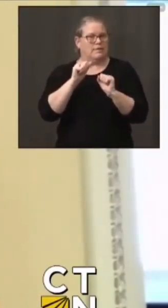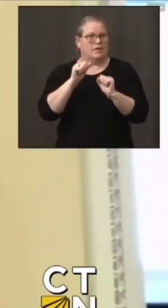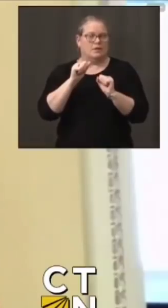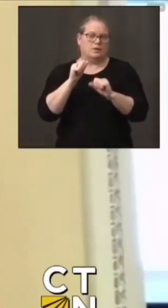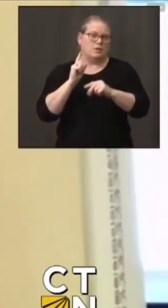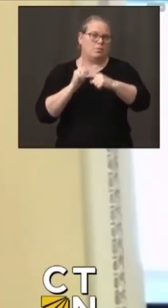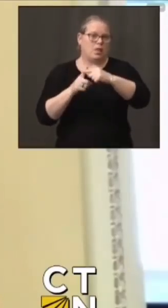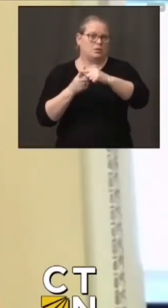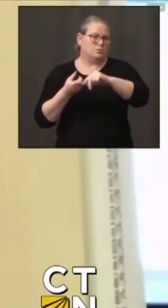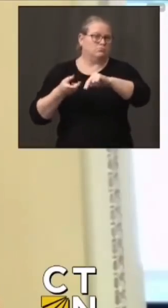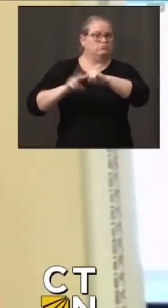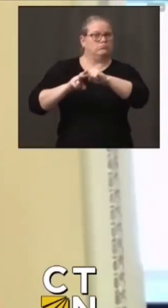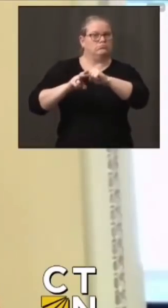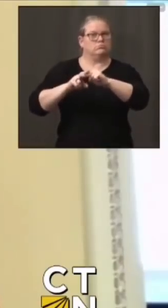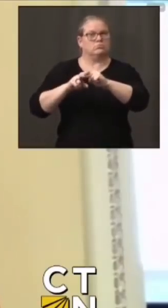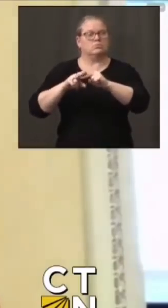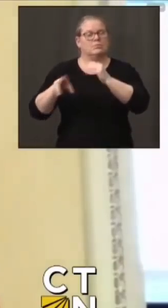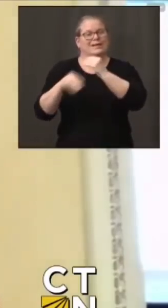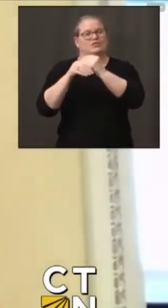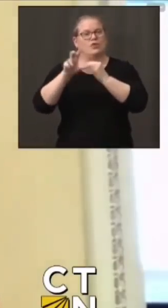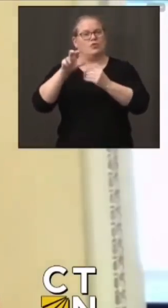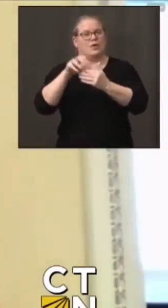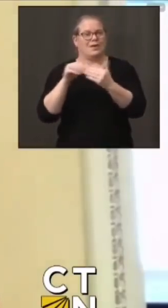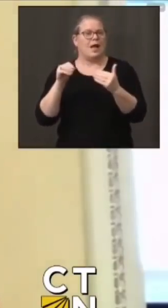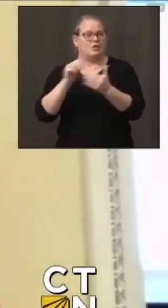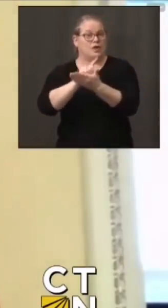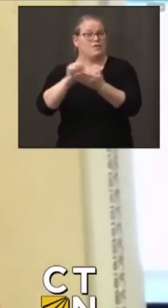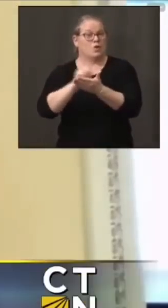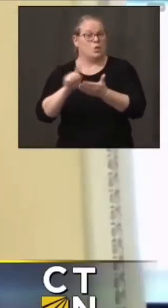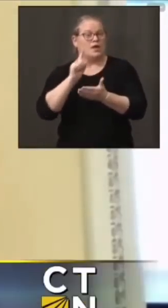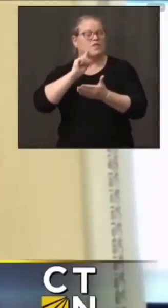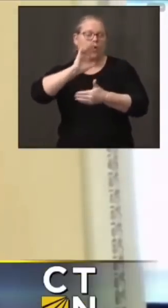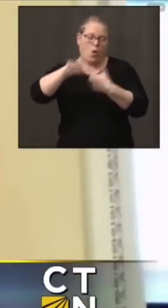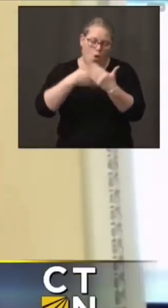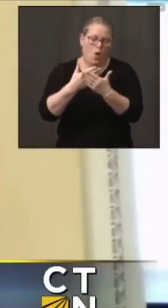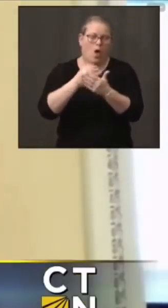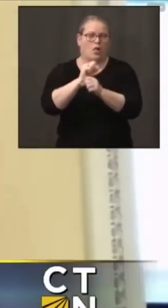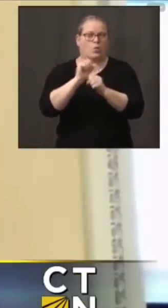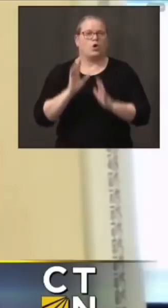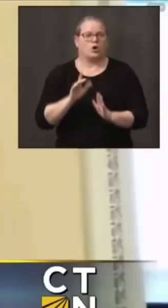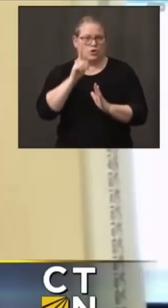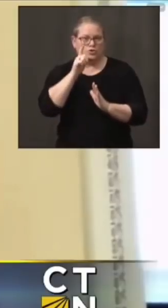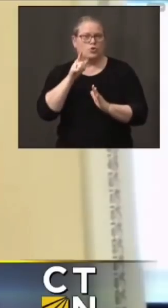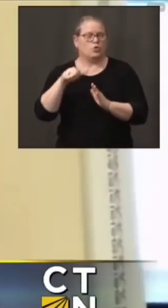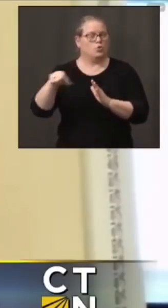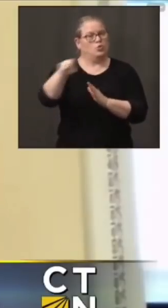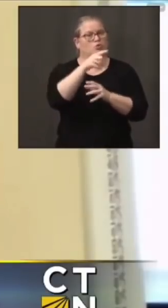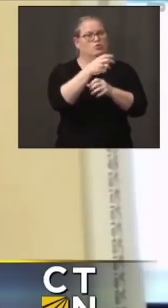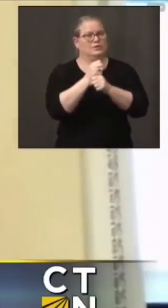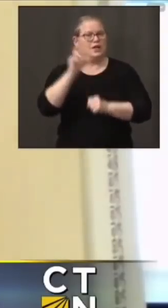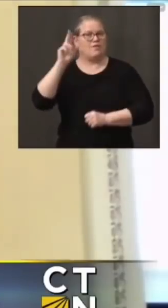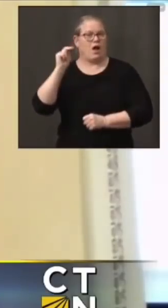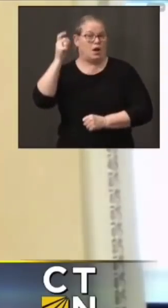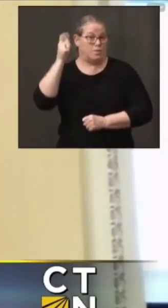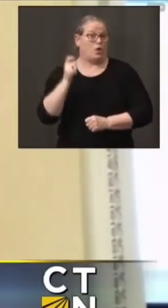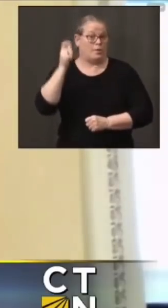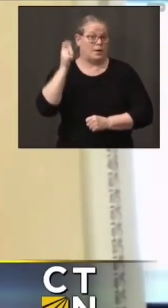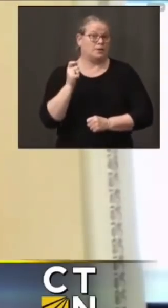additional $300 per week for all workers who are receiving unemployment